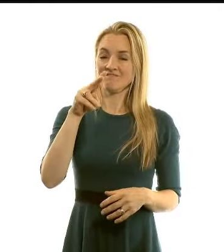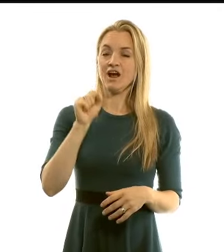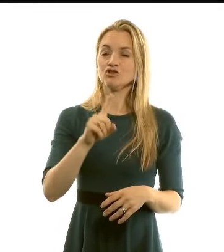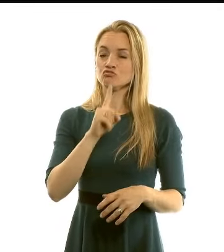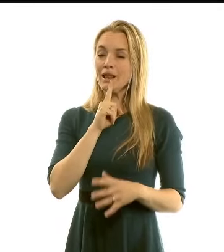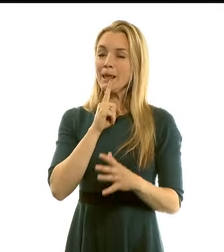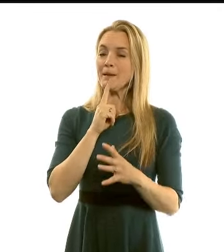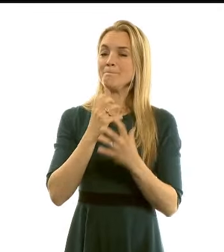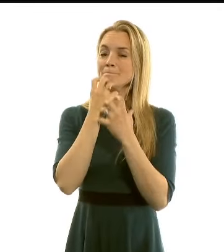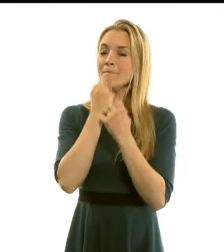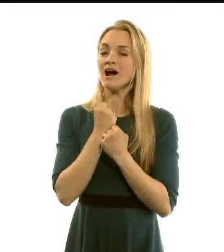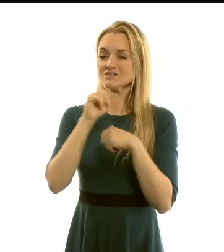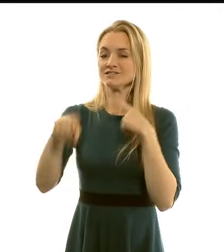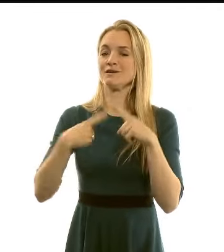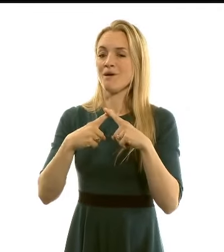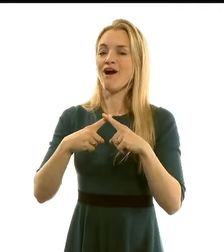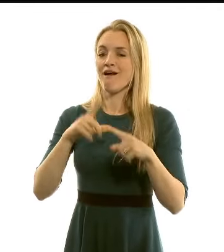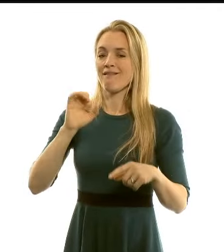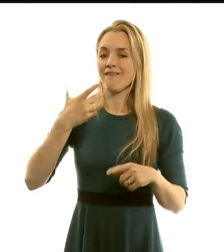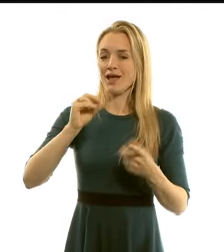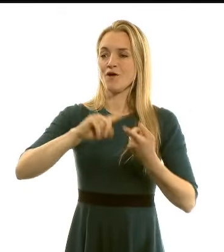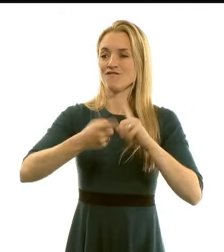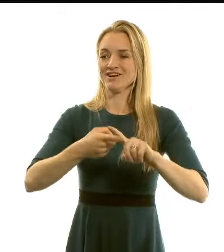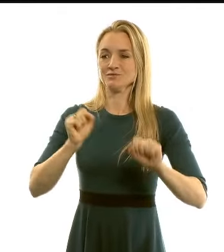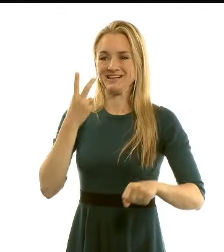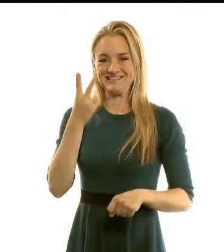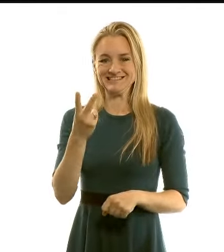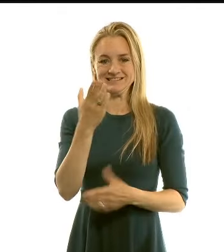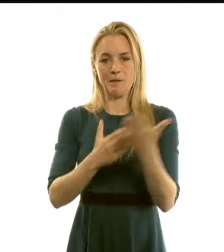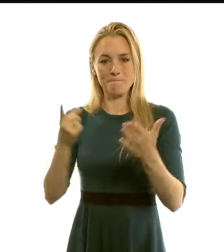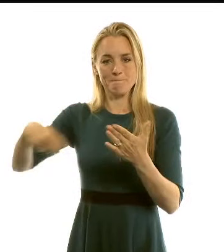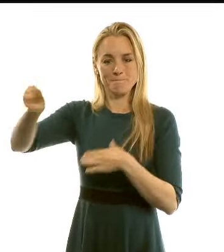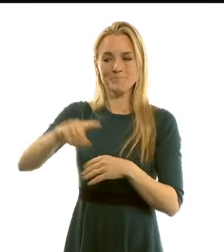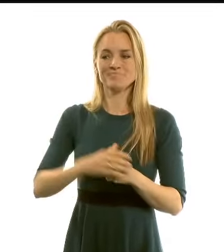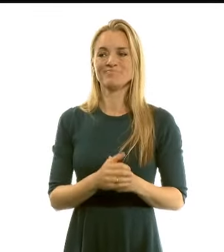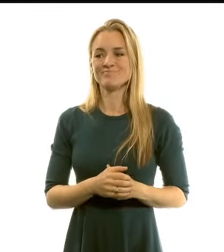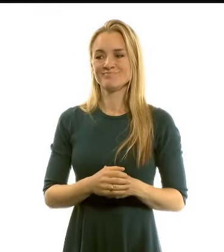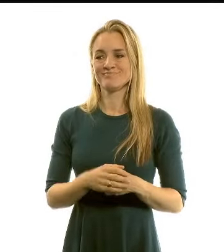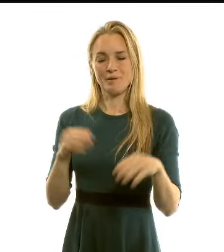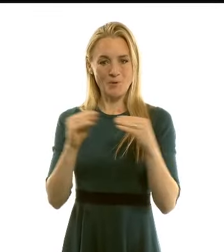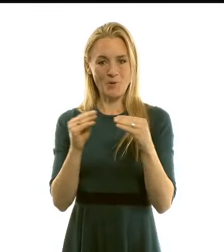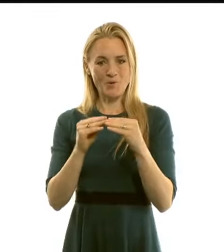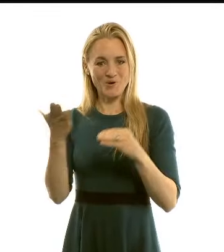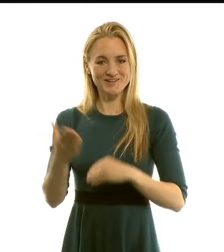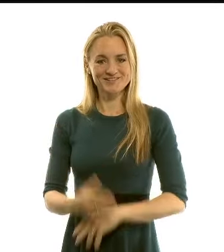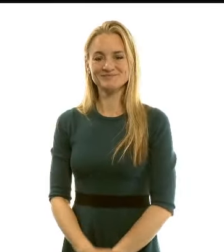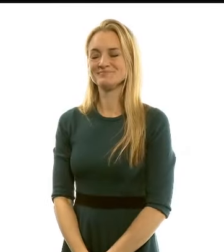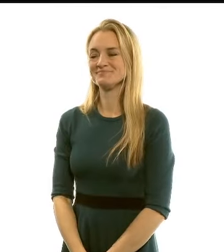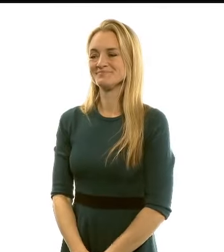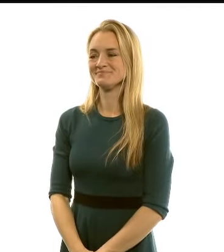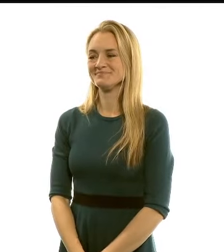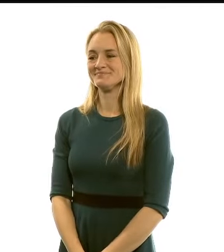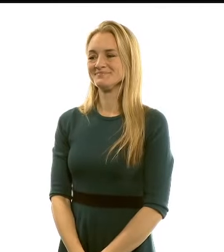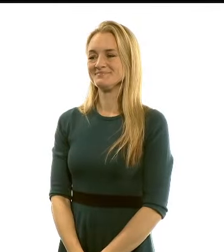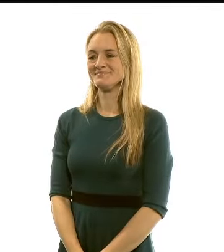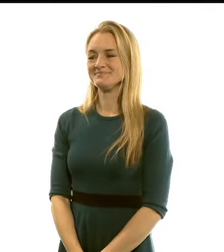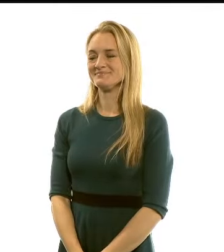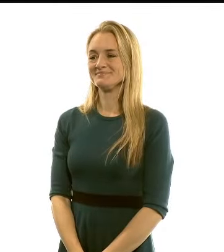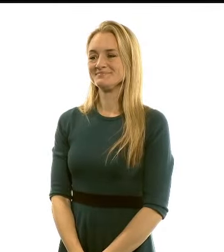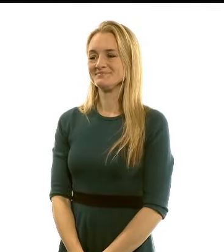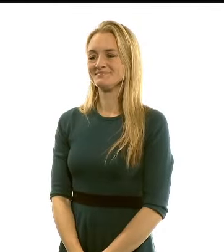are right there. Look at that. I think there's some more as well. Who sent their pictures in? There's some more. There they are. Lola